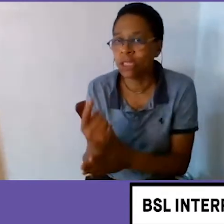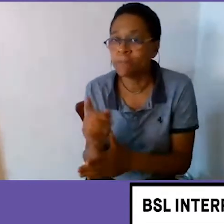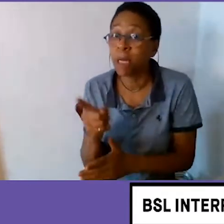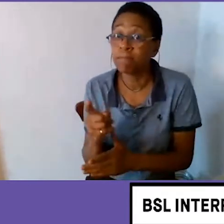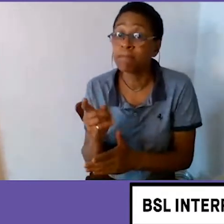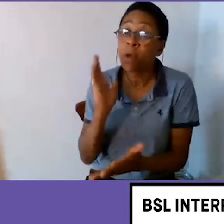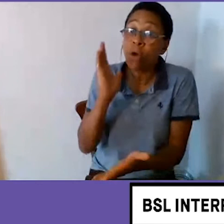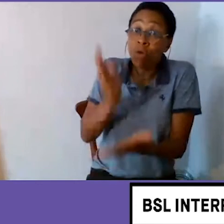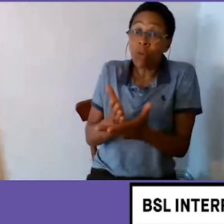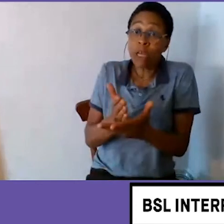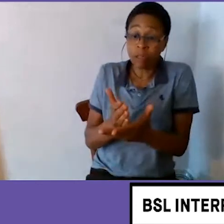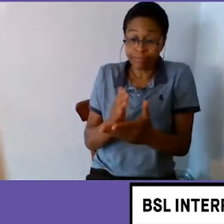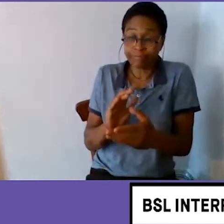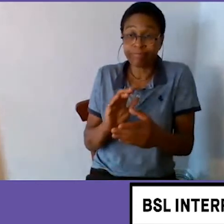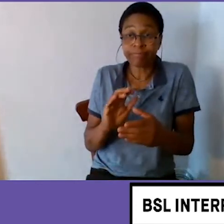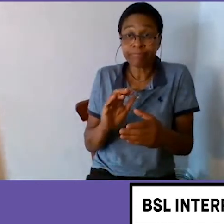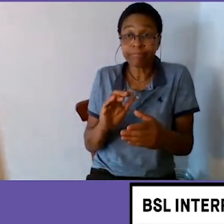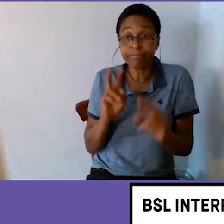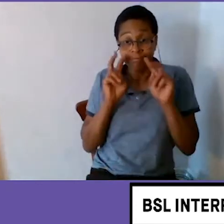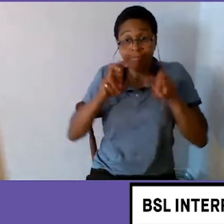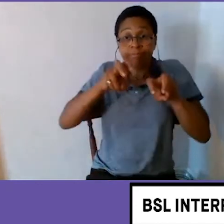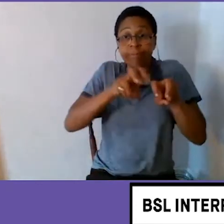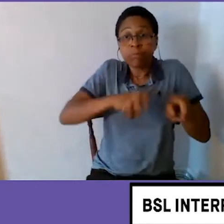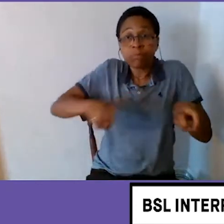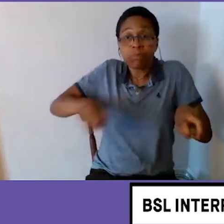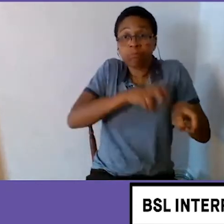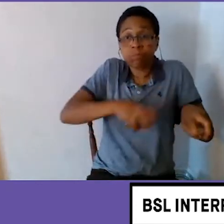the rights to these films, who's got the rights, and then again,